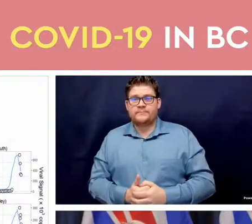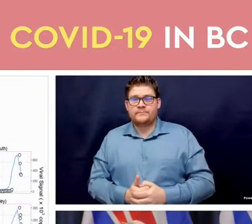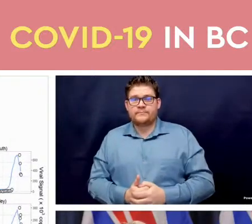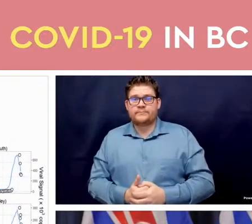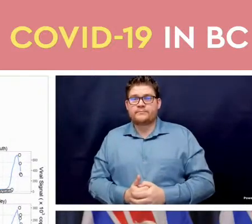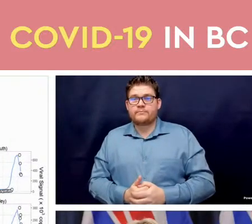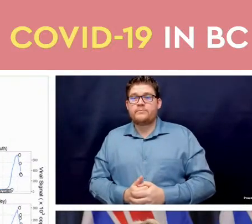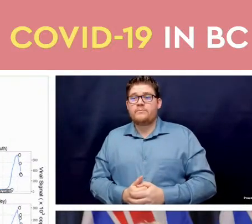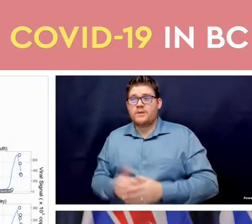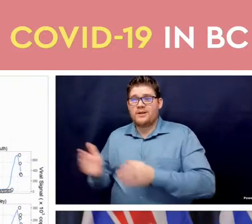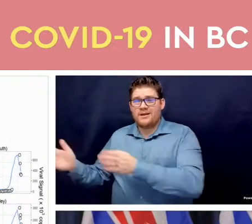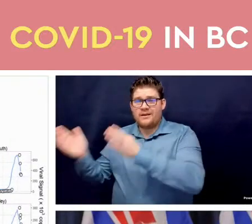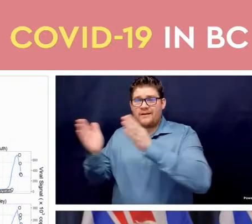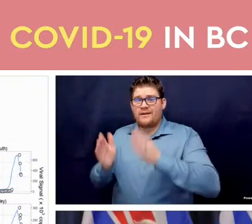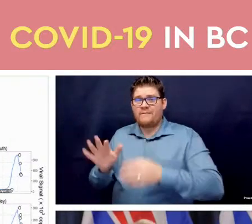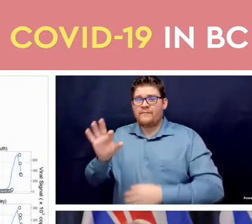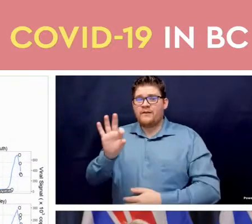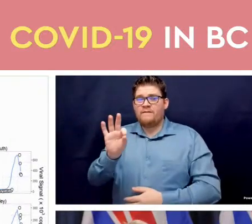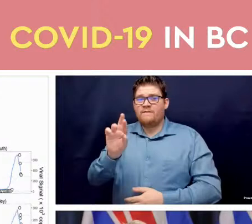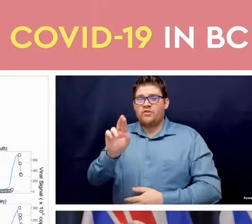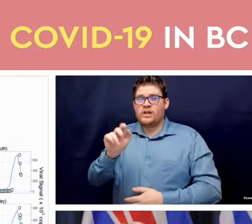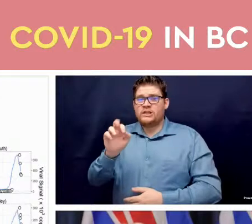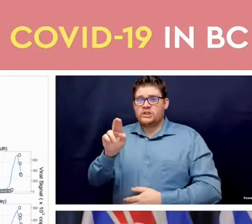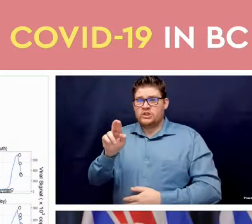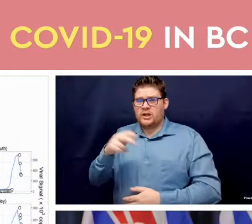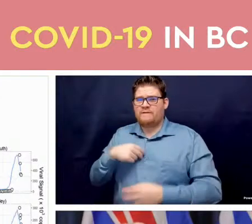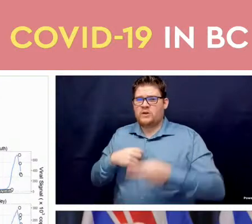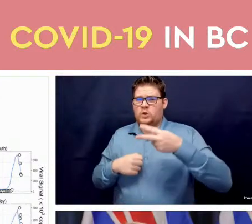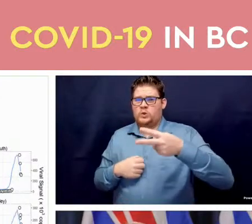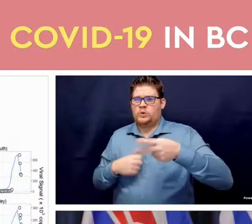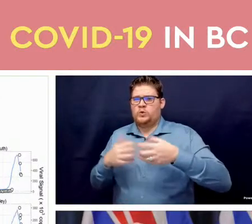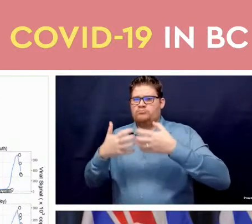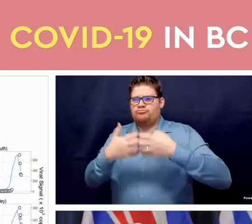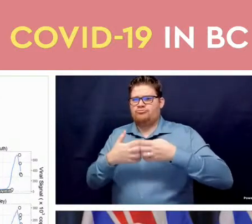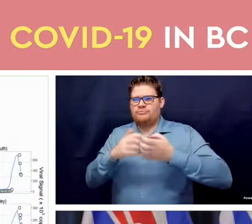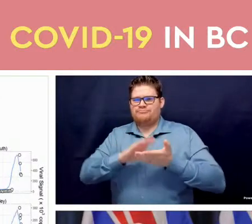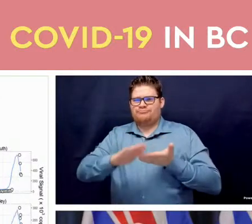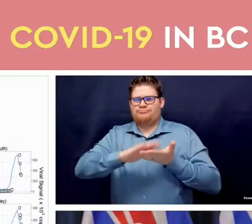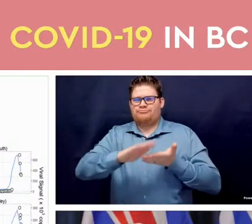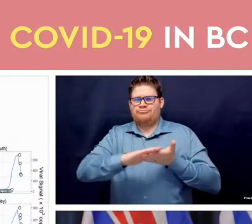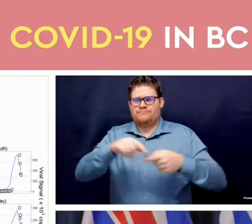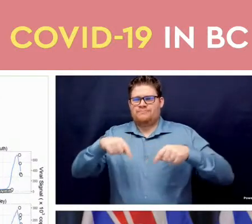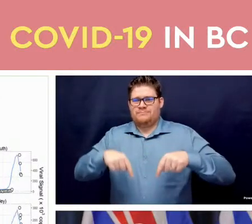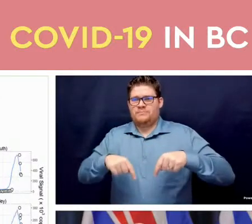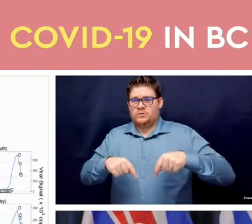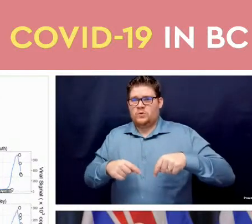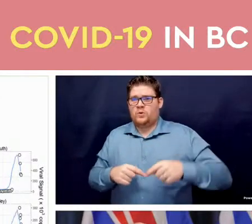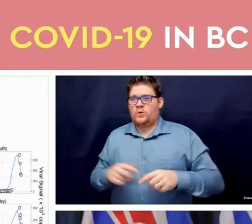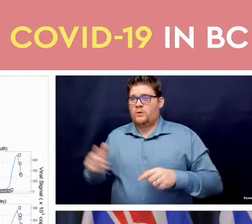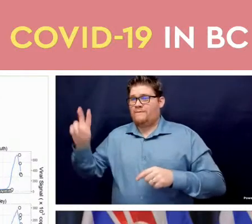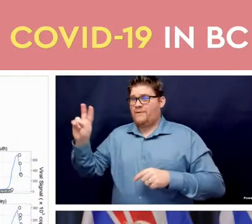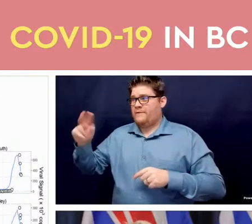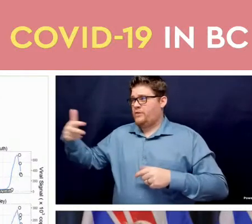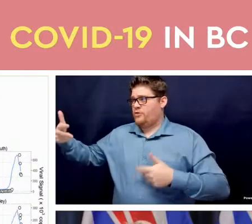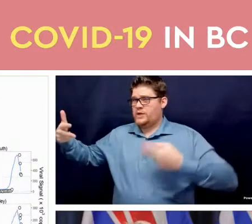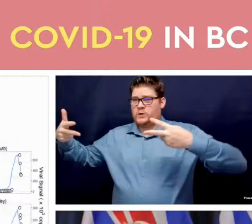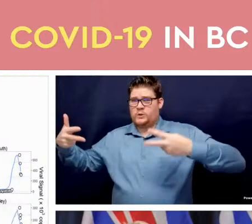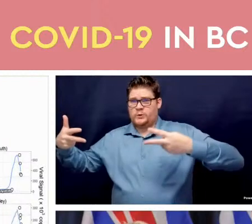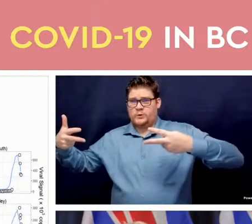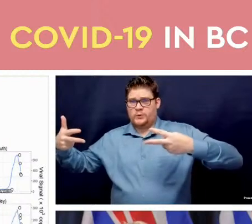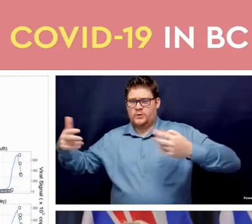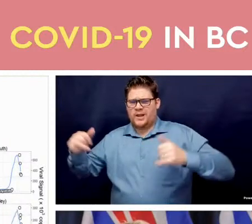from the PCR testing, which is very similar to the other surveillance measures that we've been looking at, and that we're now on